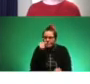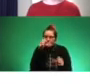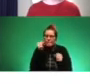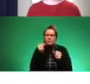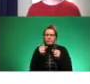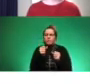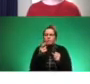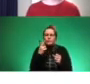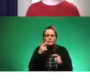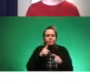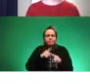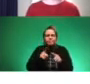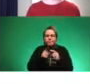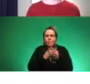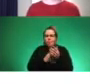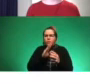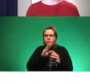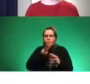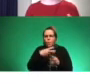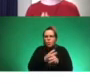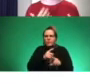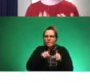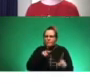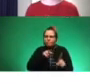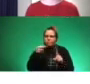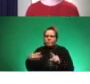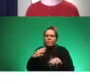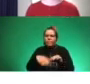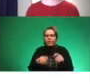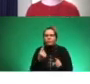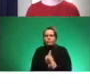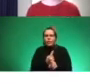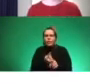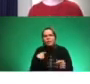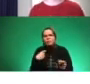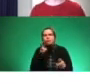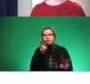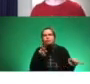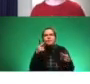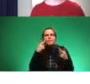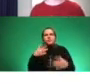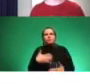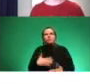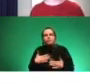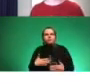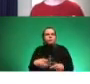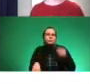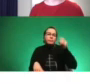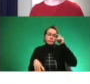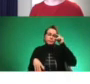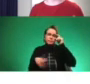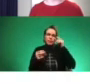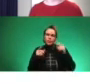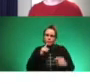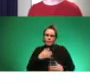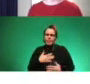see parts of the world in a different way than I would say if I was passing through as a tourist, and to really appreciate